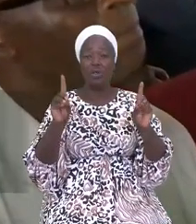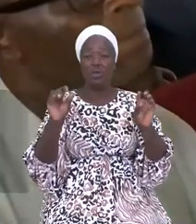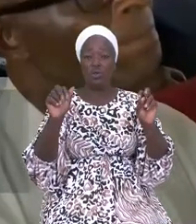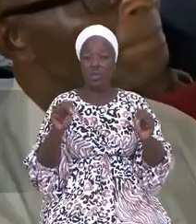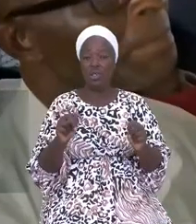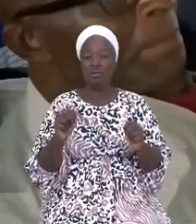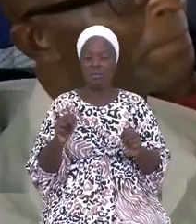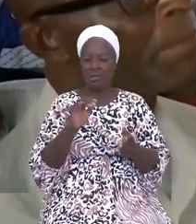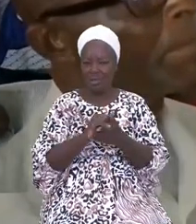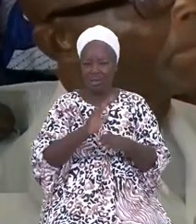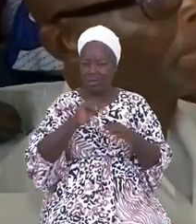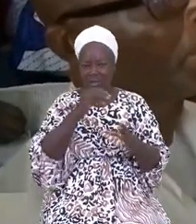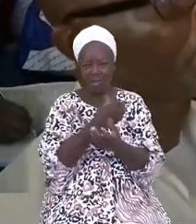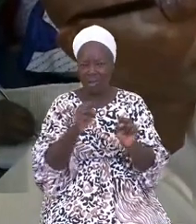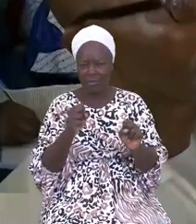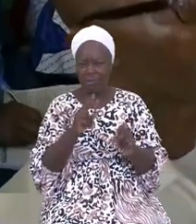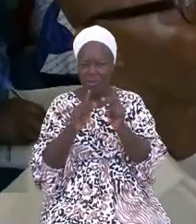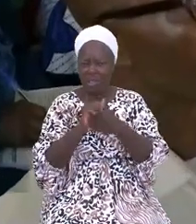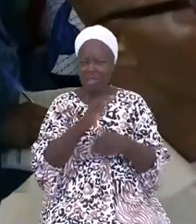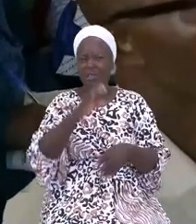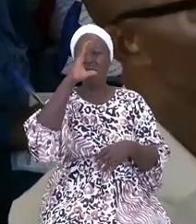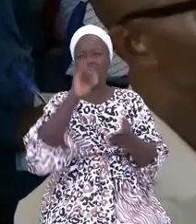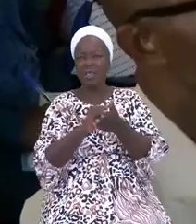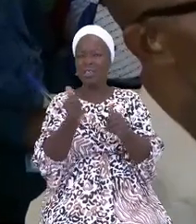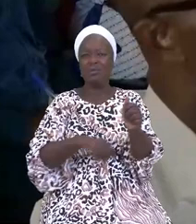water every day and they are not saved. The